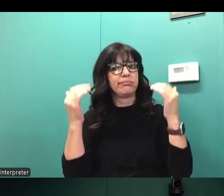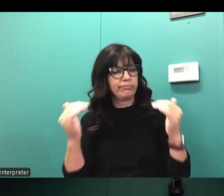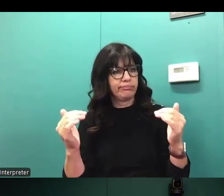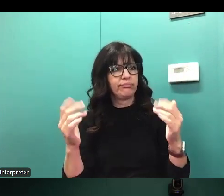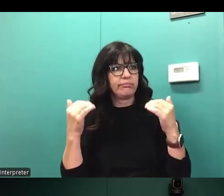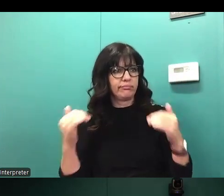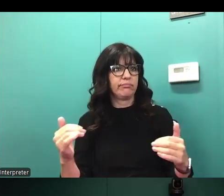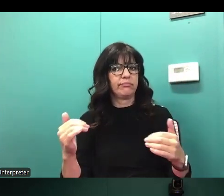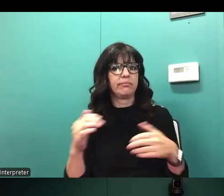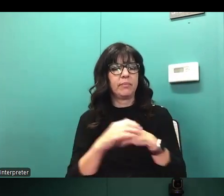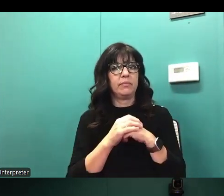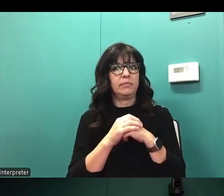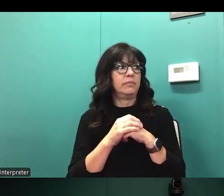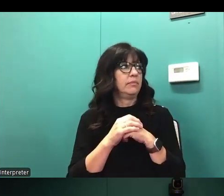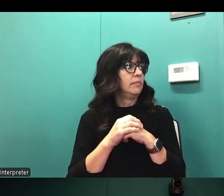utterance.